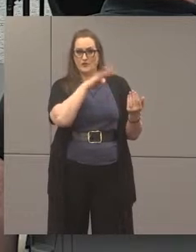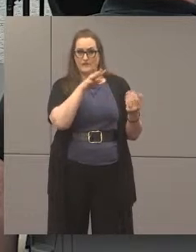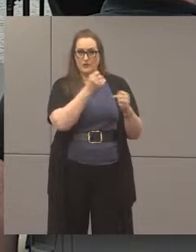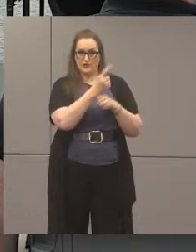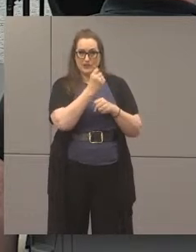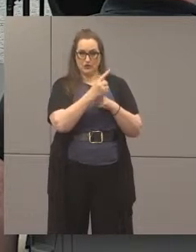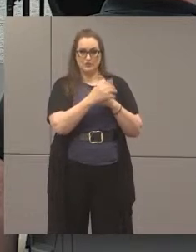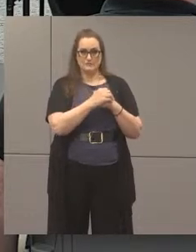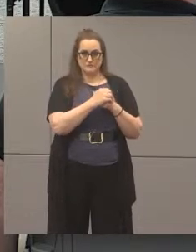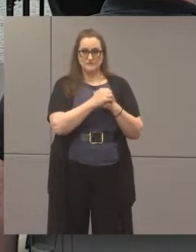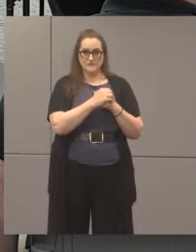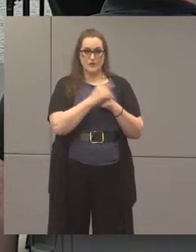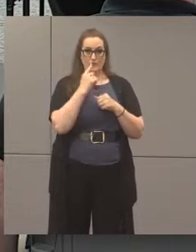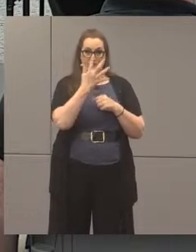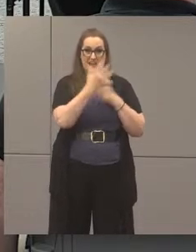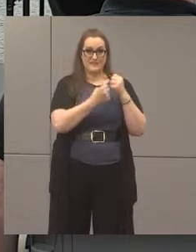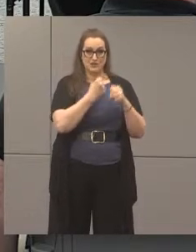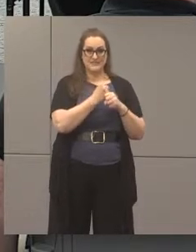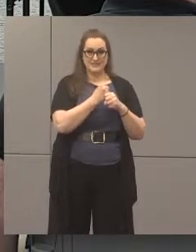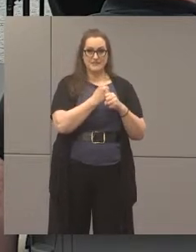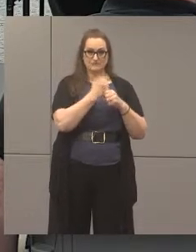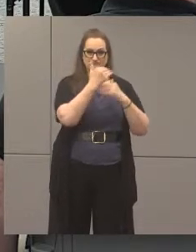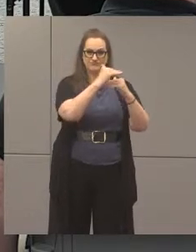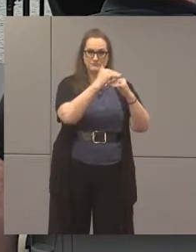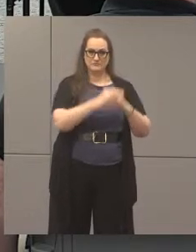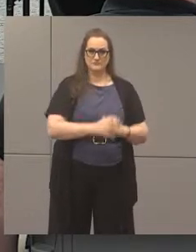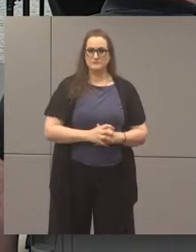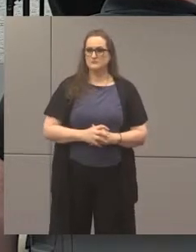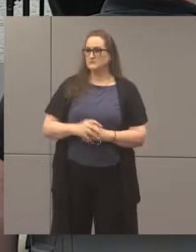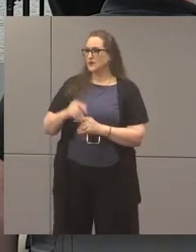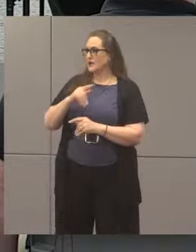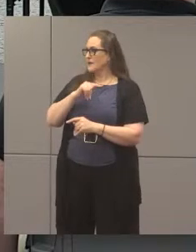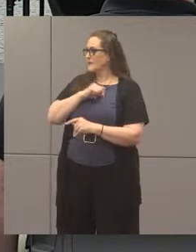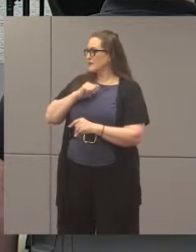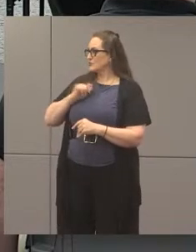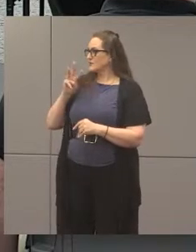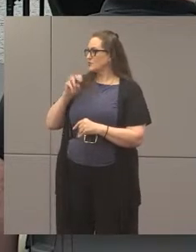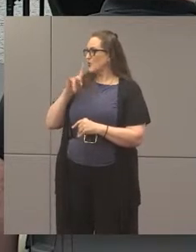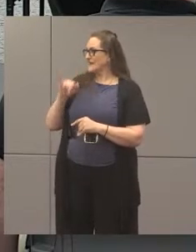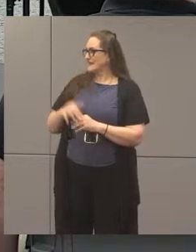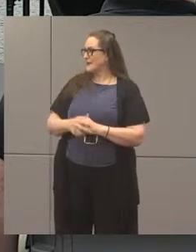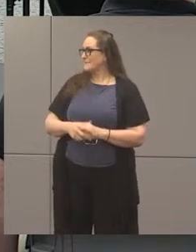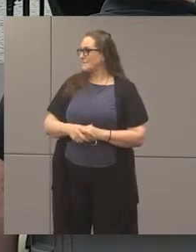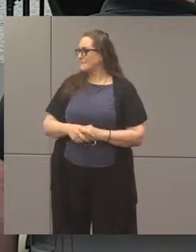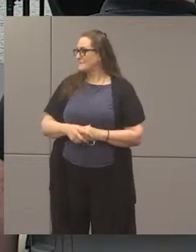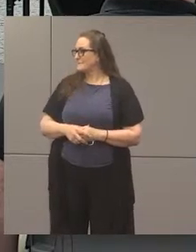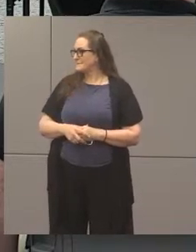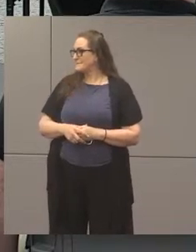year for 5 years. Trustee Wendy?